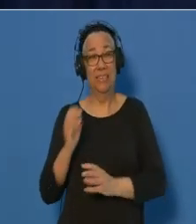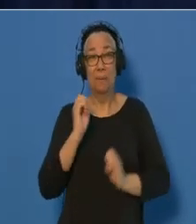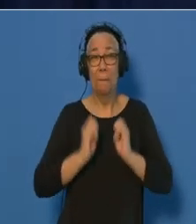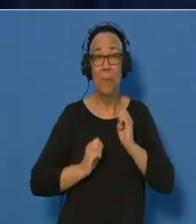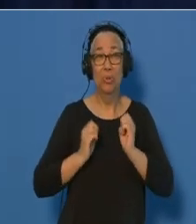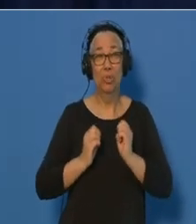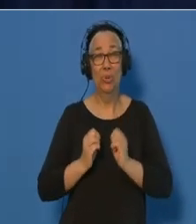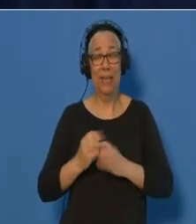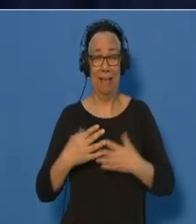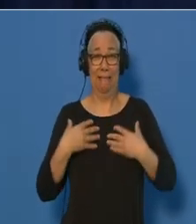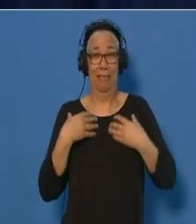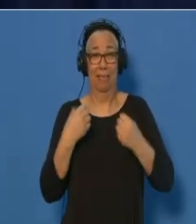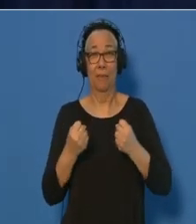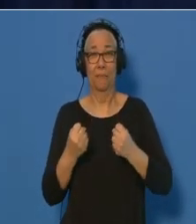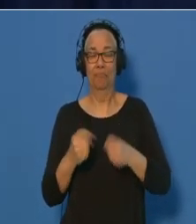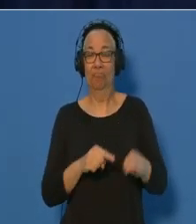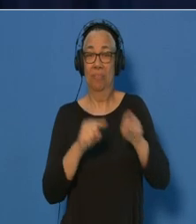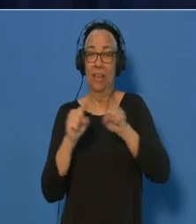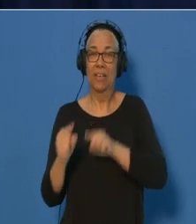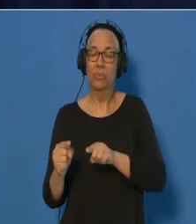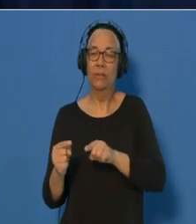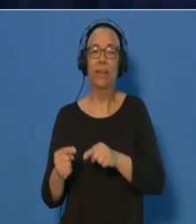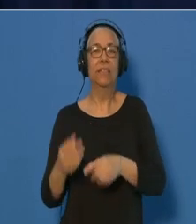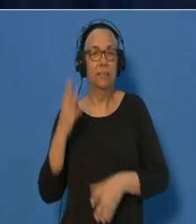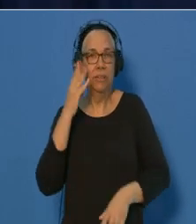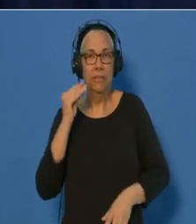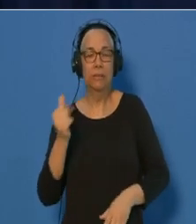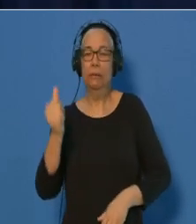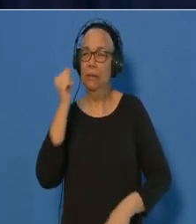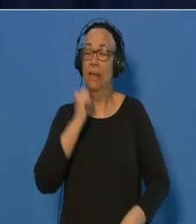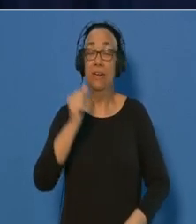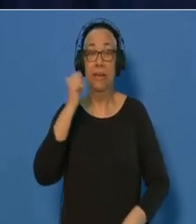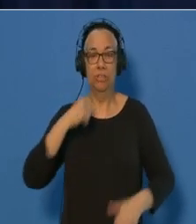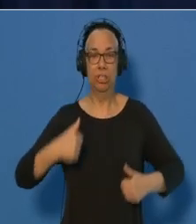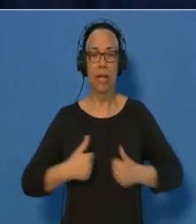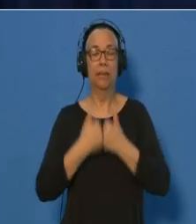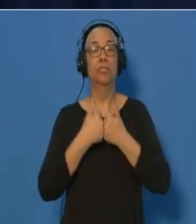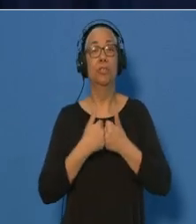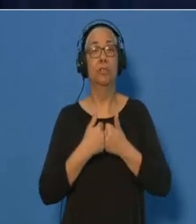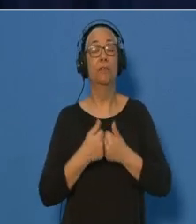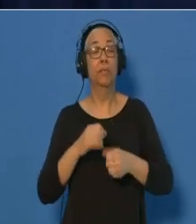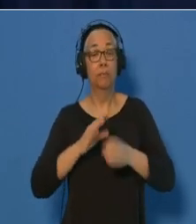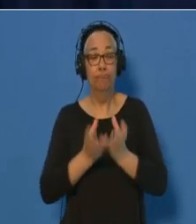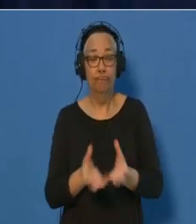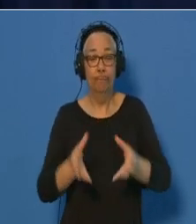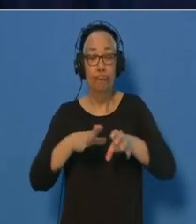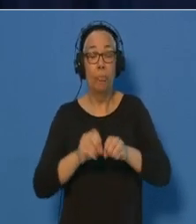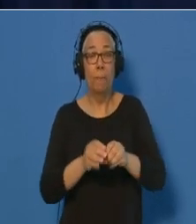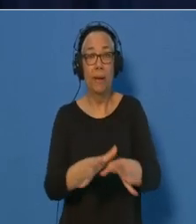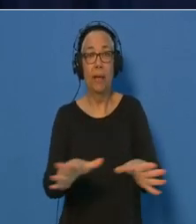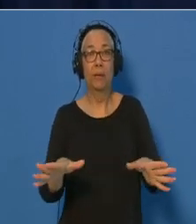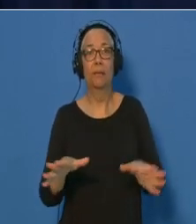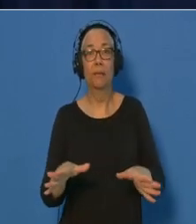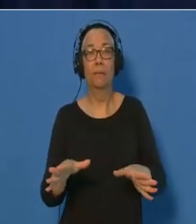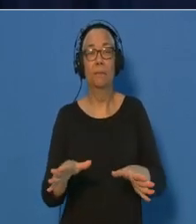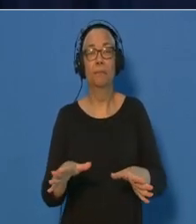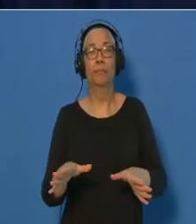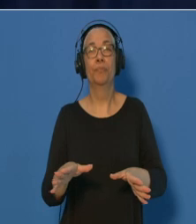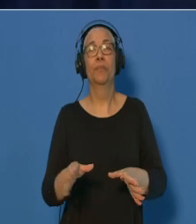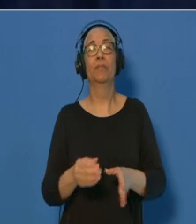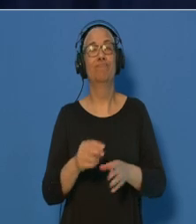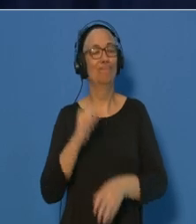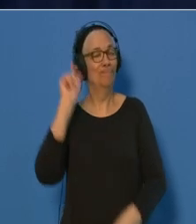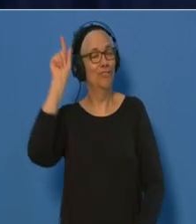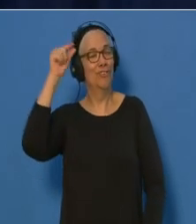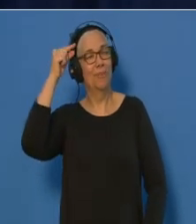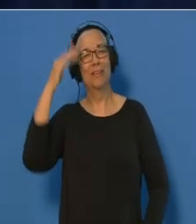as we negotiate the day-to-day challenges of managing this pandemic. The government is grateful for the support